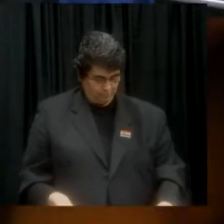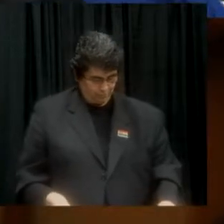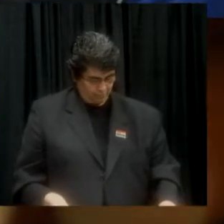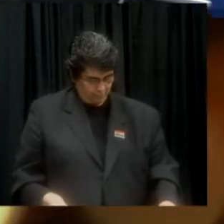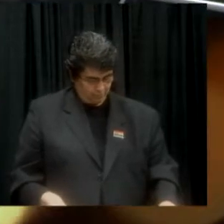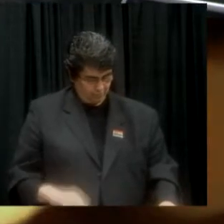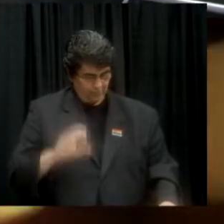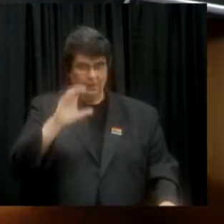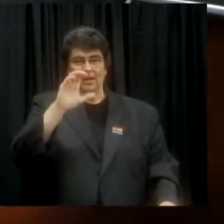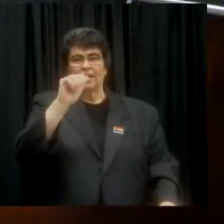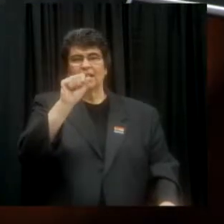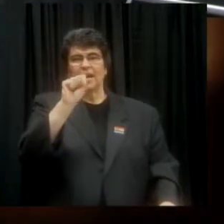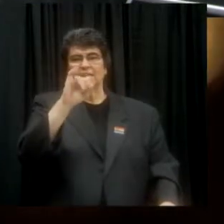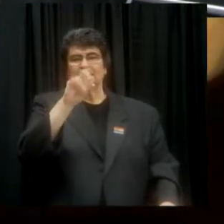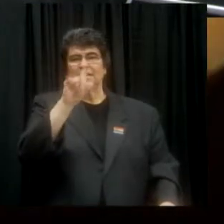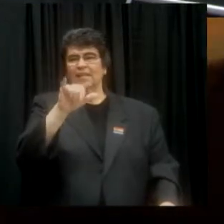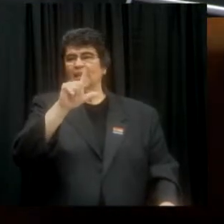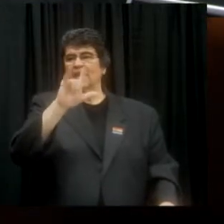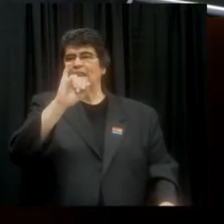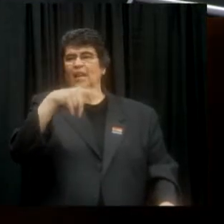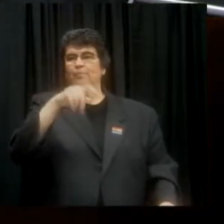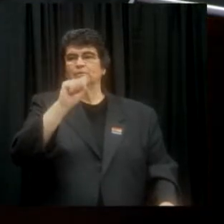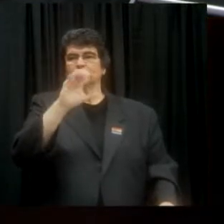Cassidy Liscomb, summa cum laude.